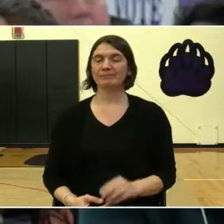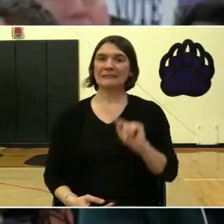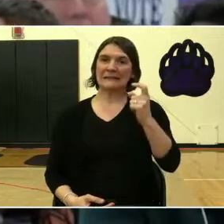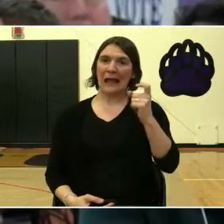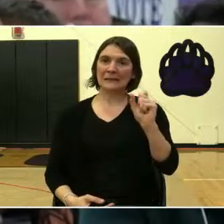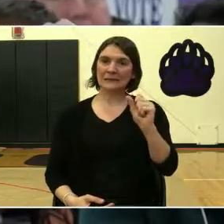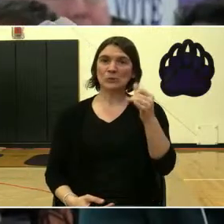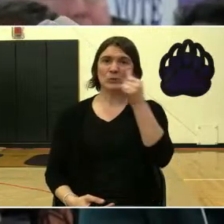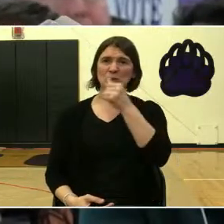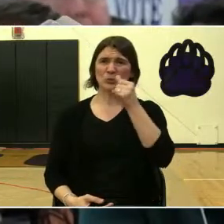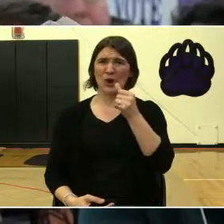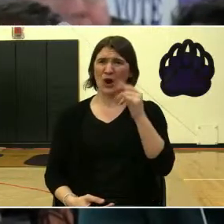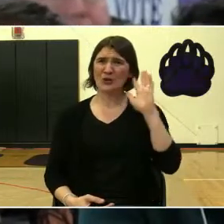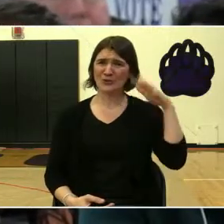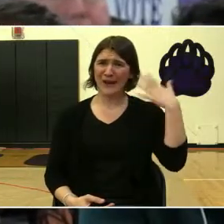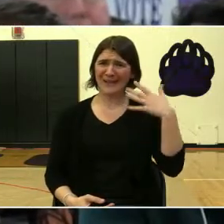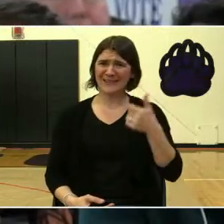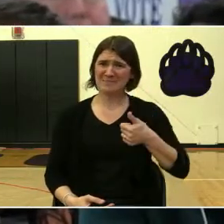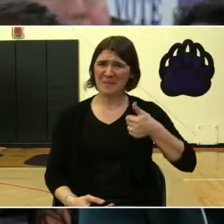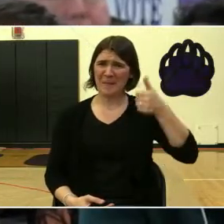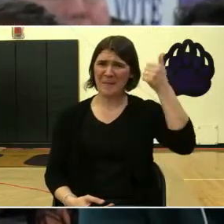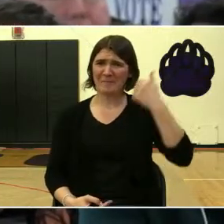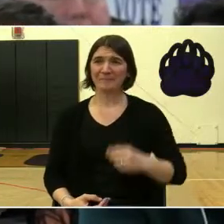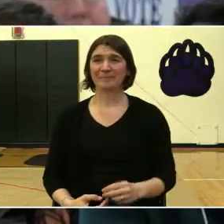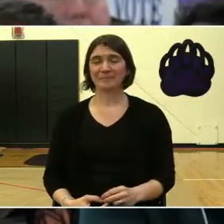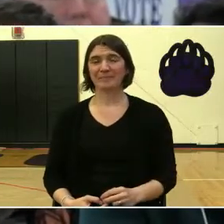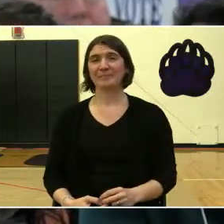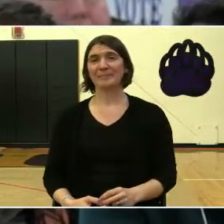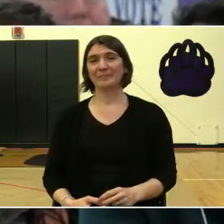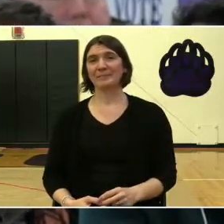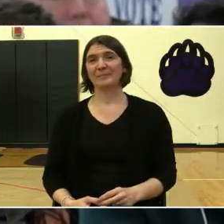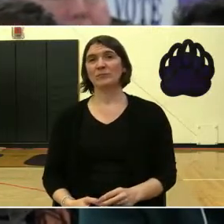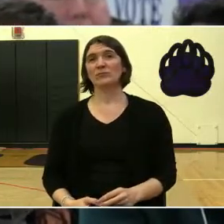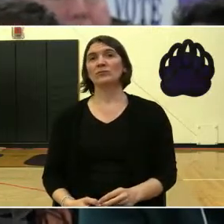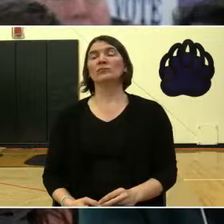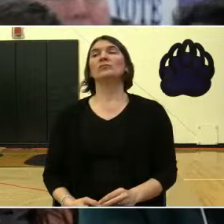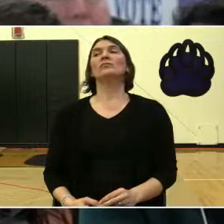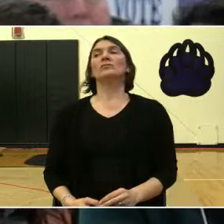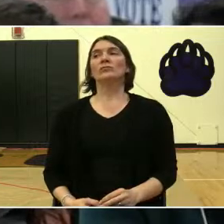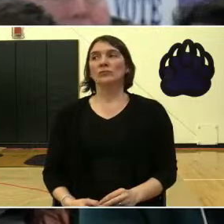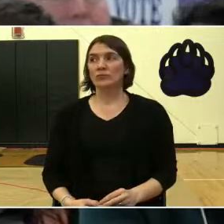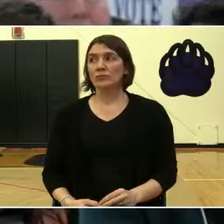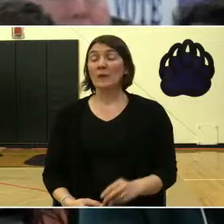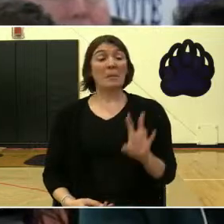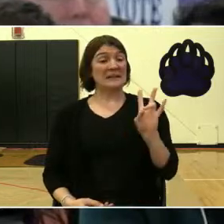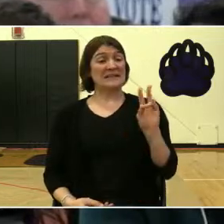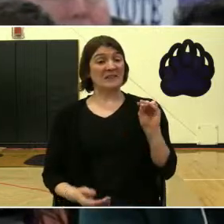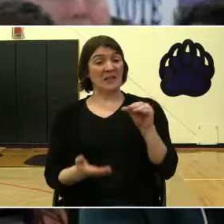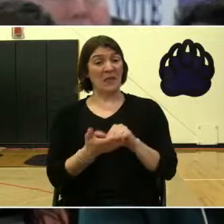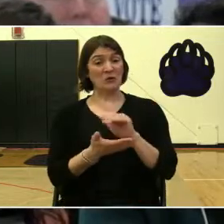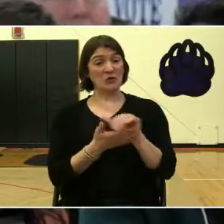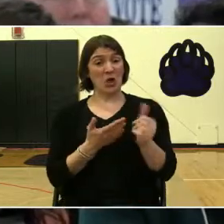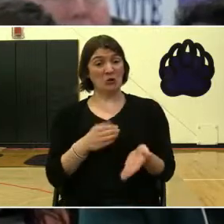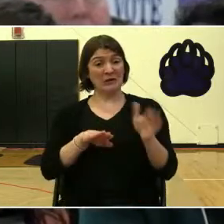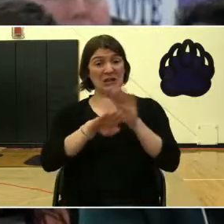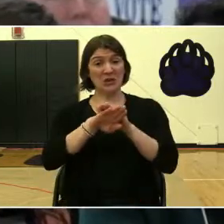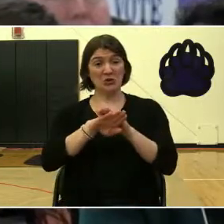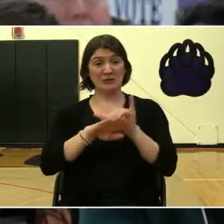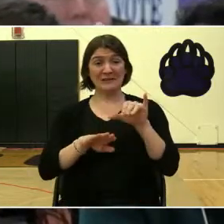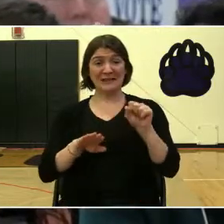rates that are pretty crazy in town uh that being said uh $70,000